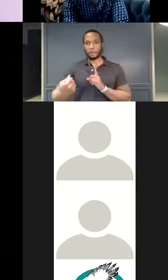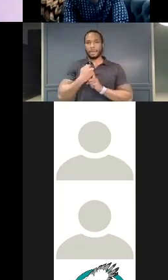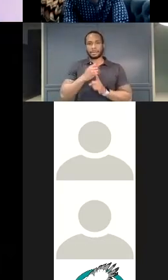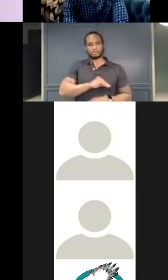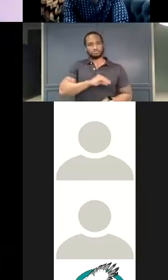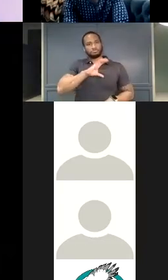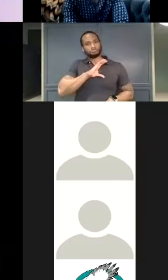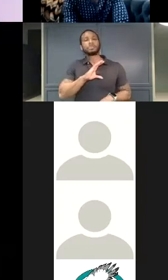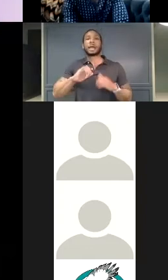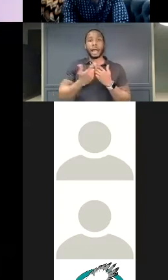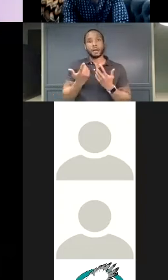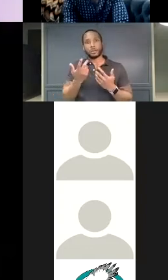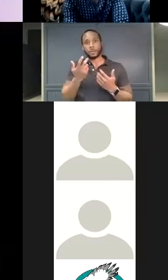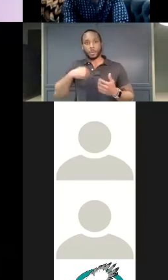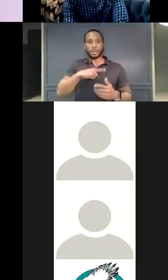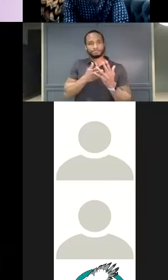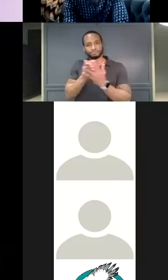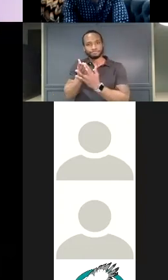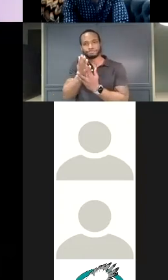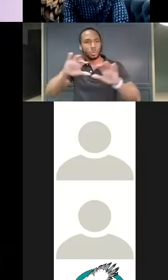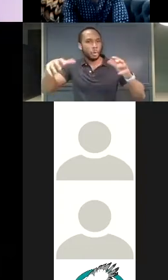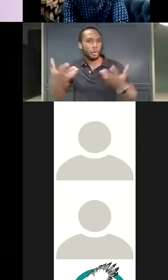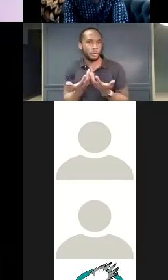we rolled in the world, as it were?